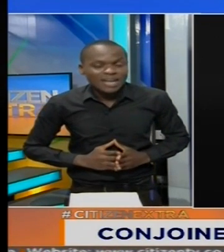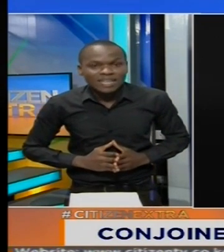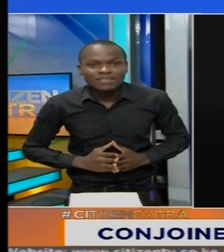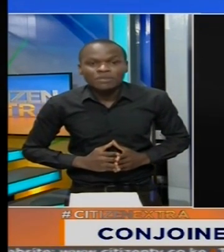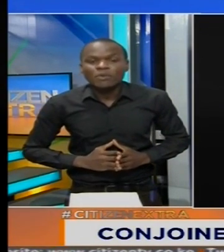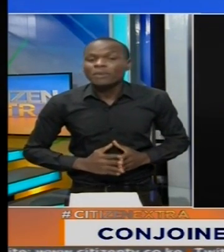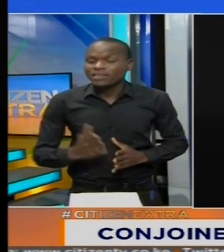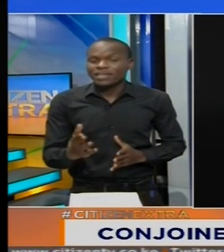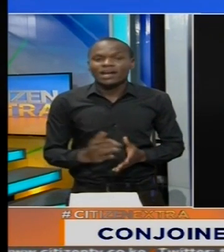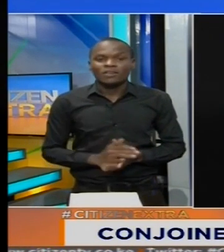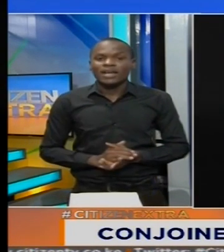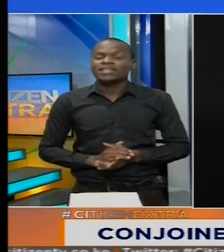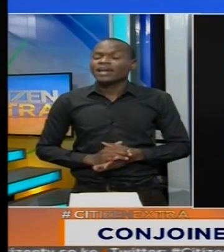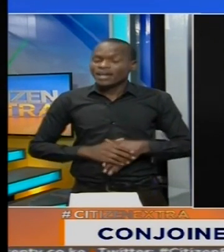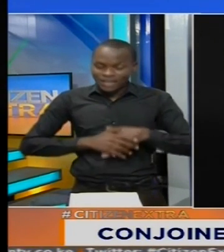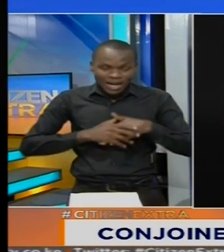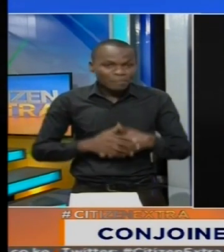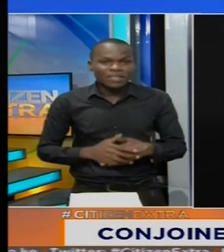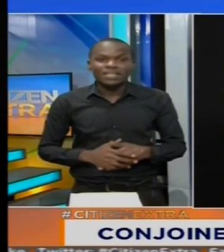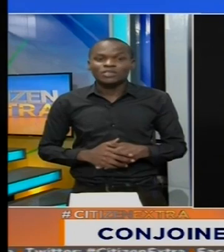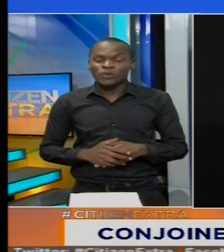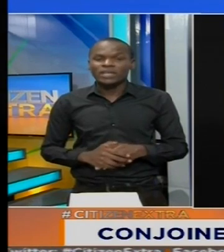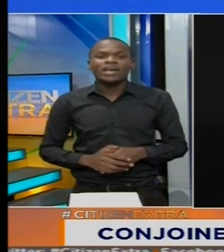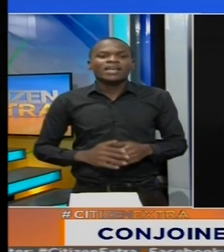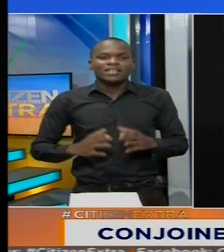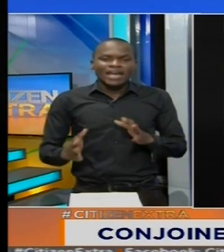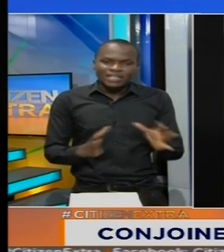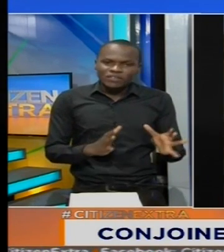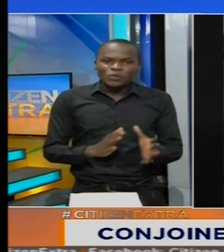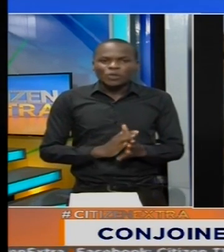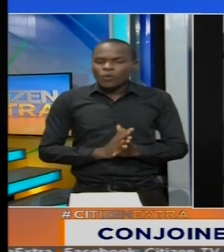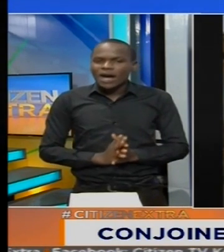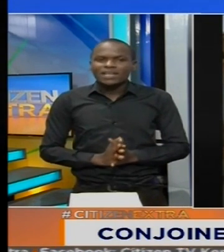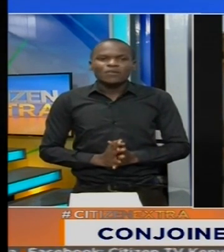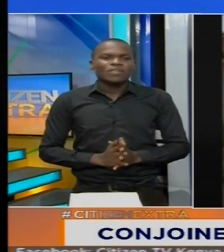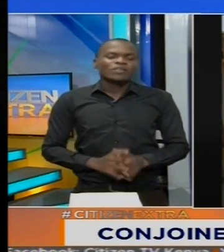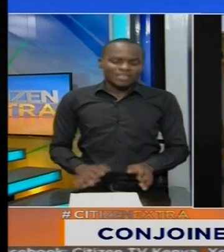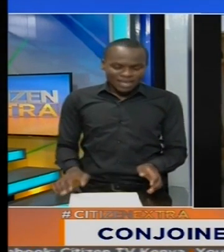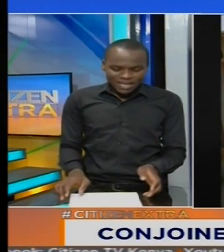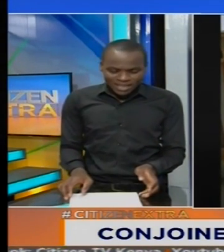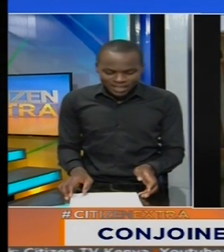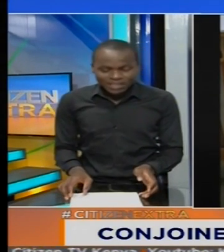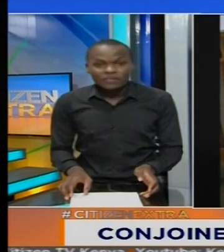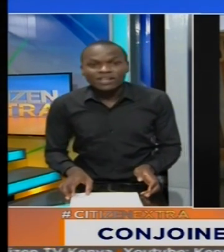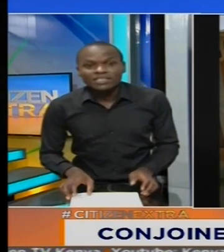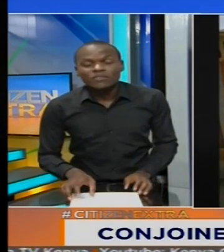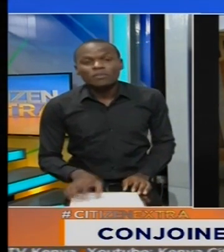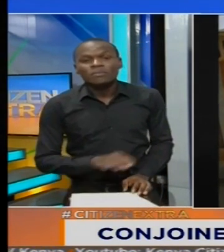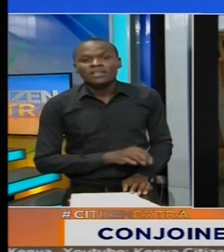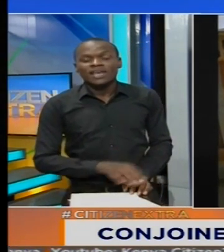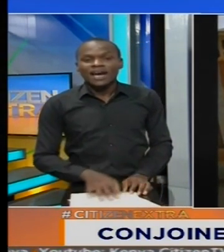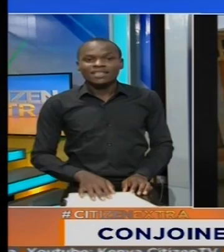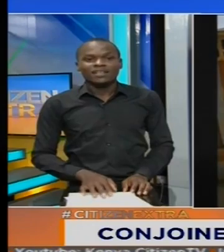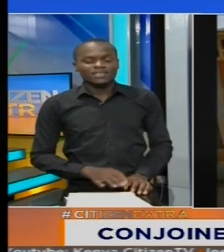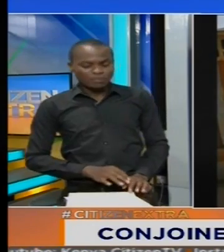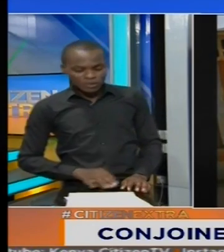as hard as people may think out there, and they're happy that they're doing their individual work without any interference from